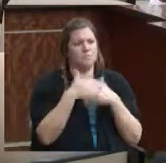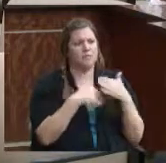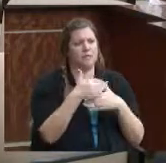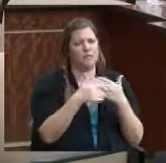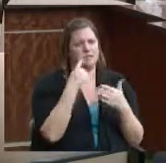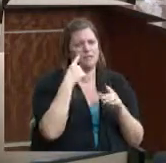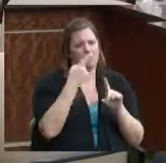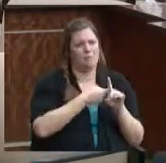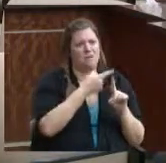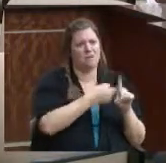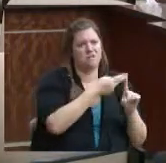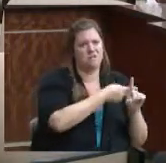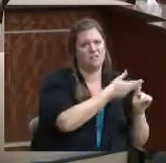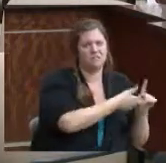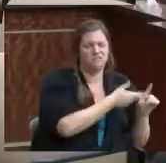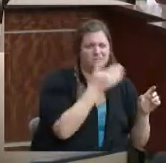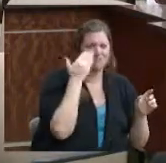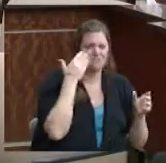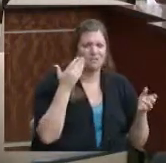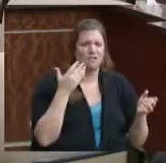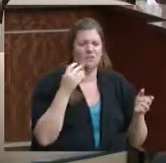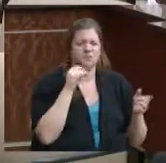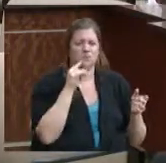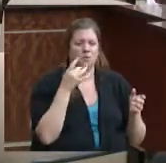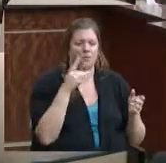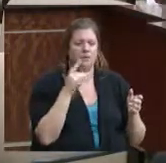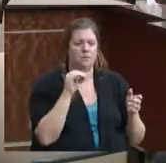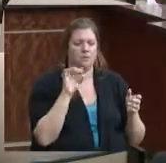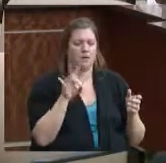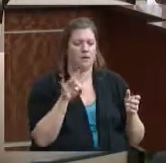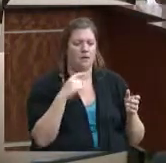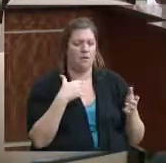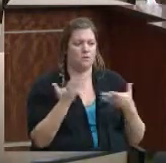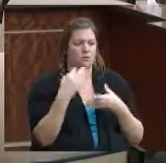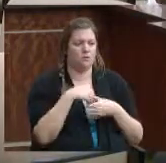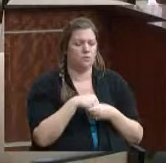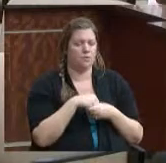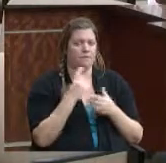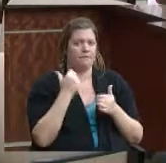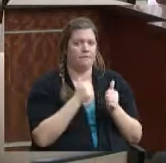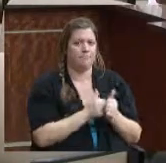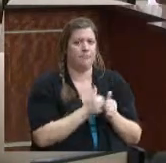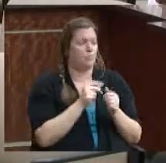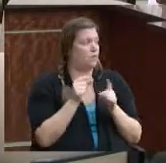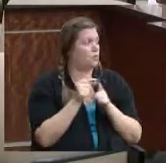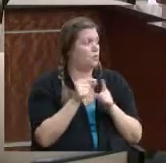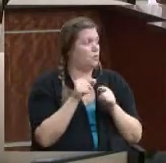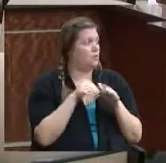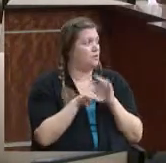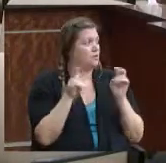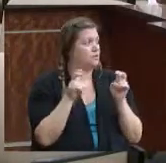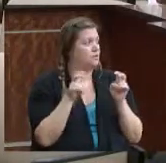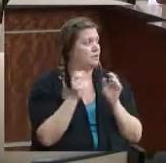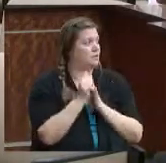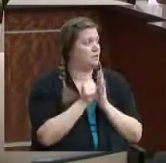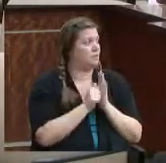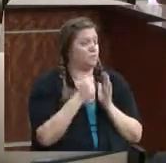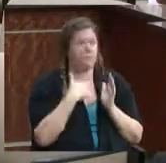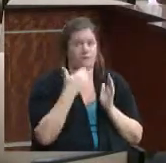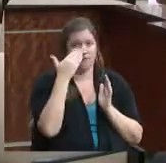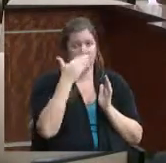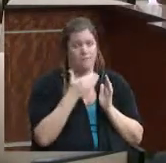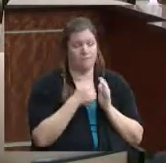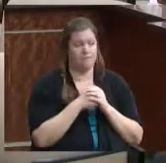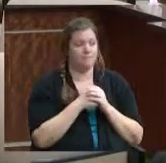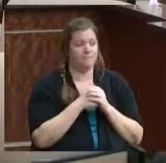this for months. Regarding Ordinance 1808, I would like to include the following wording in the text amendment, and you have it in front of you